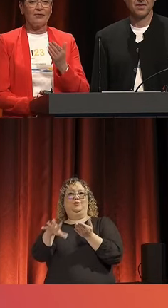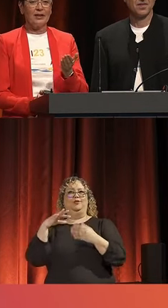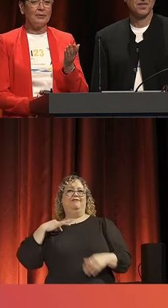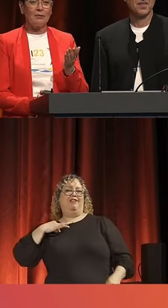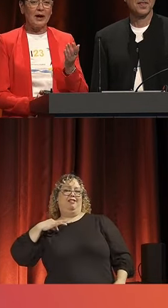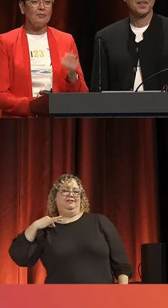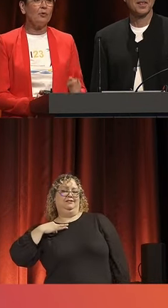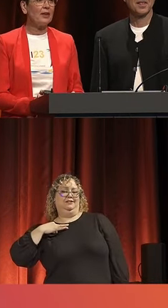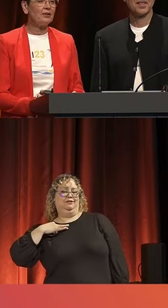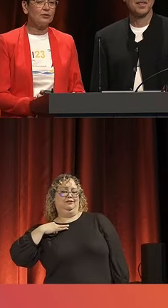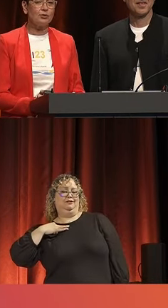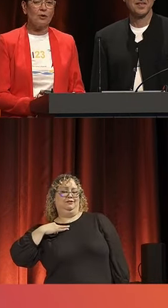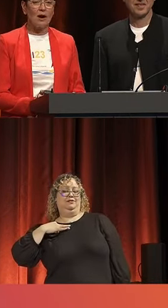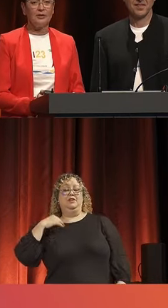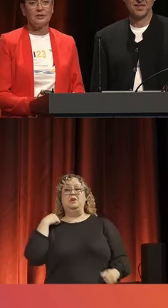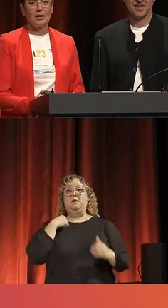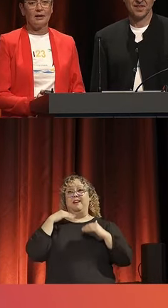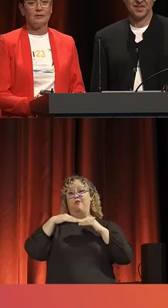they have really, we had more than